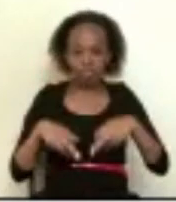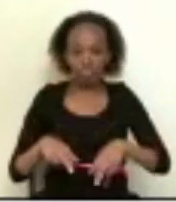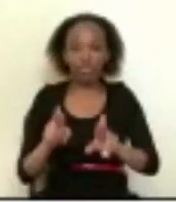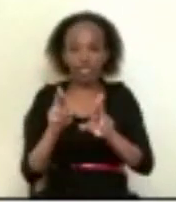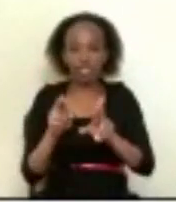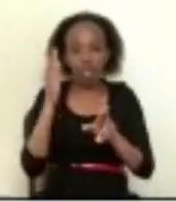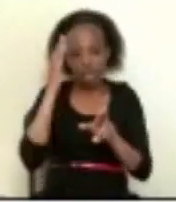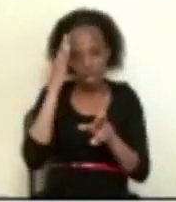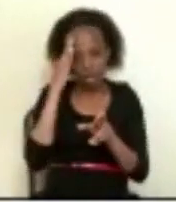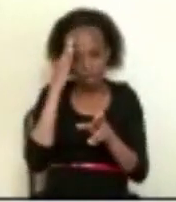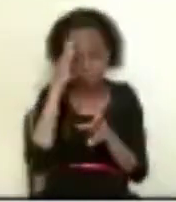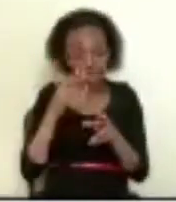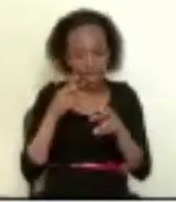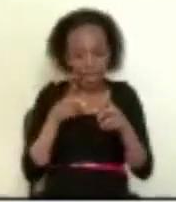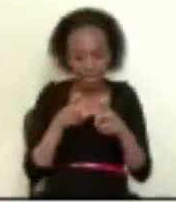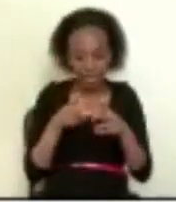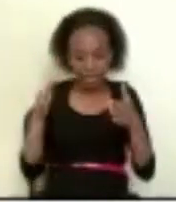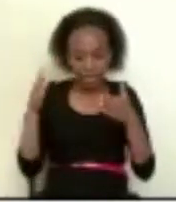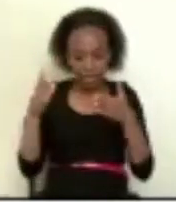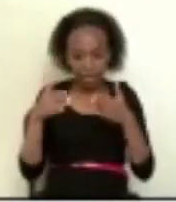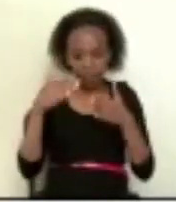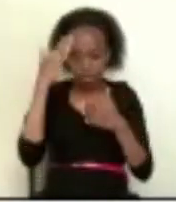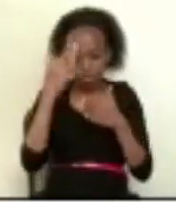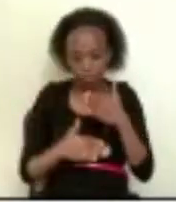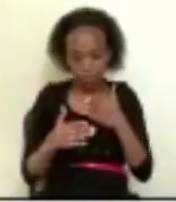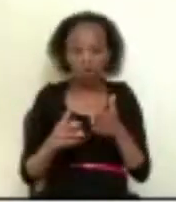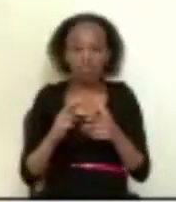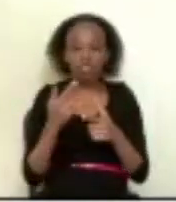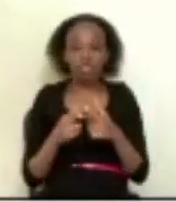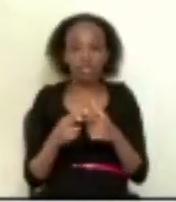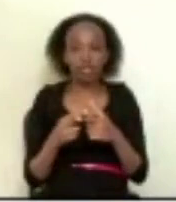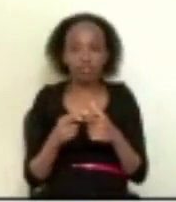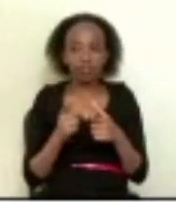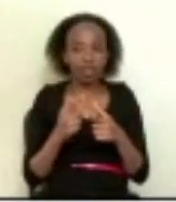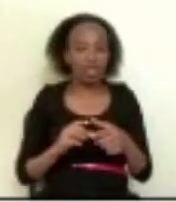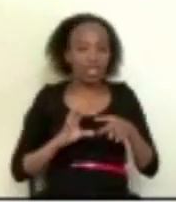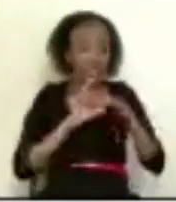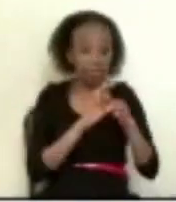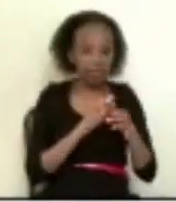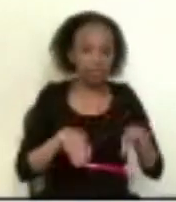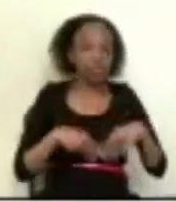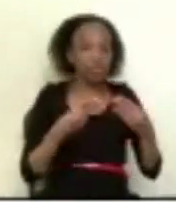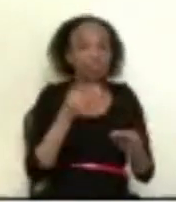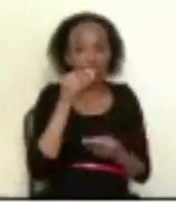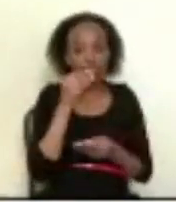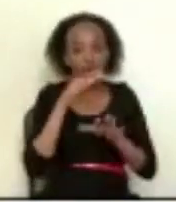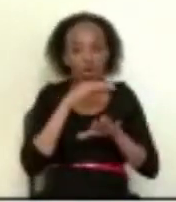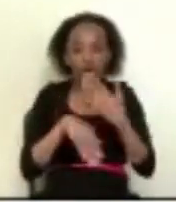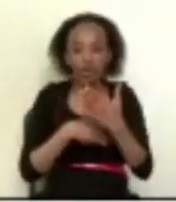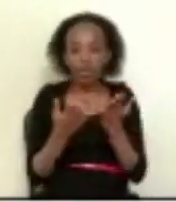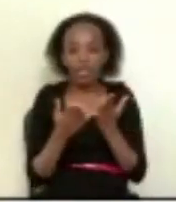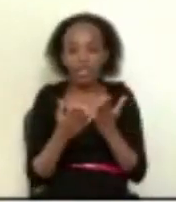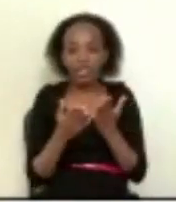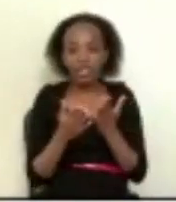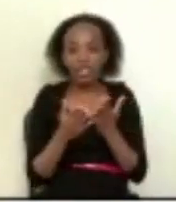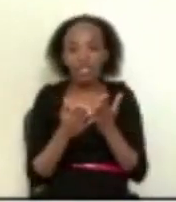you know, the cutting of resources, to breaking into malls and stealing food. You know? So obviously the people